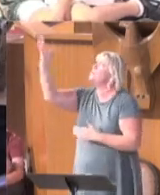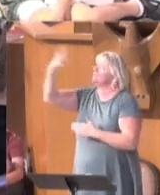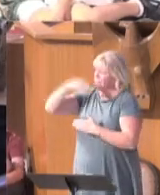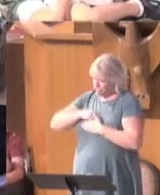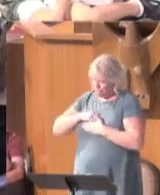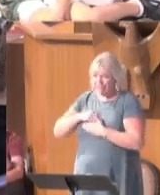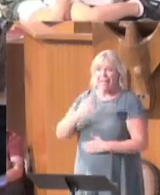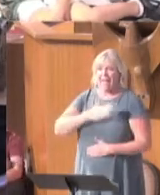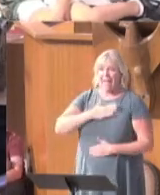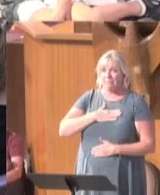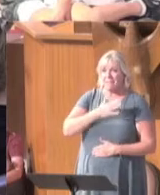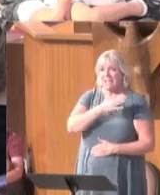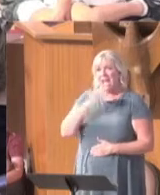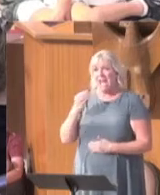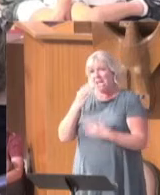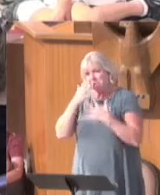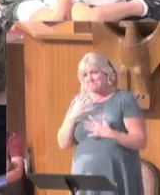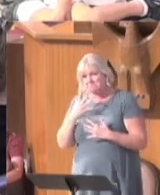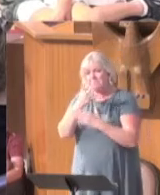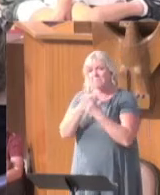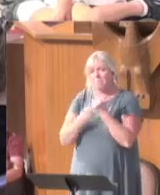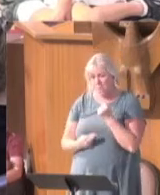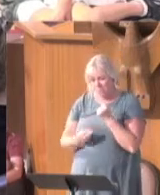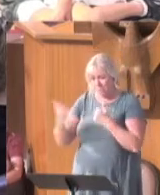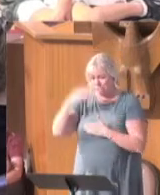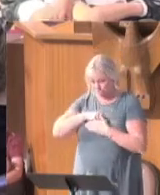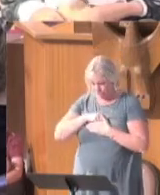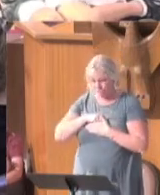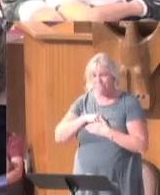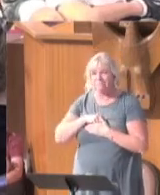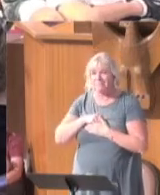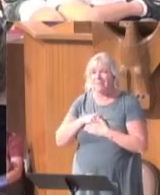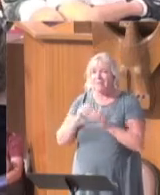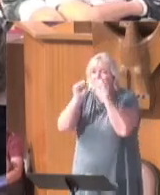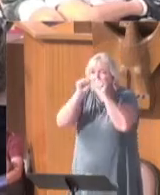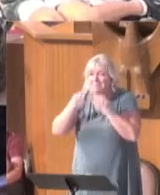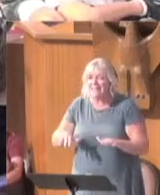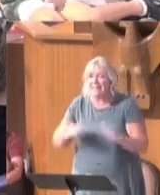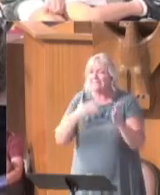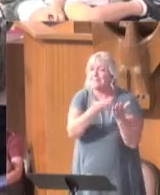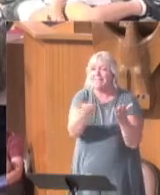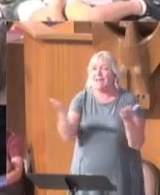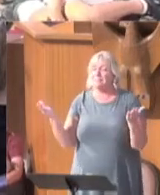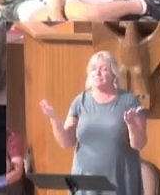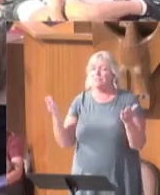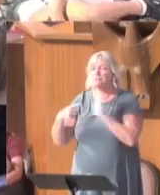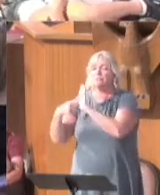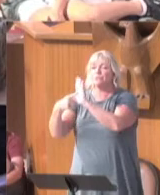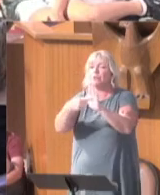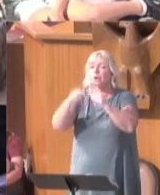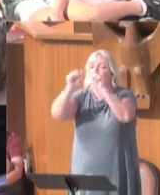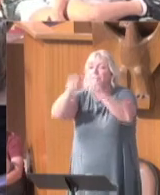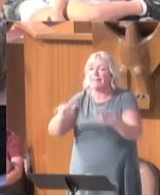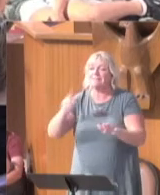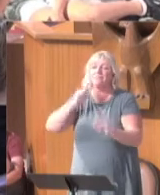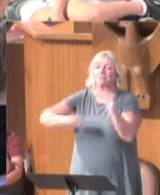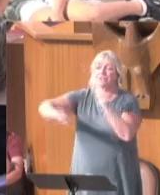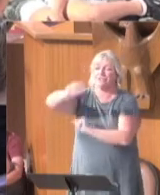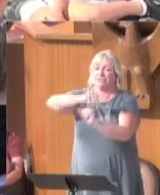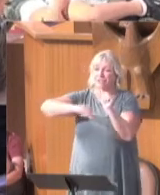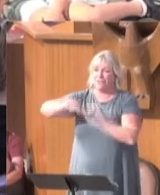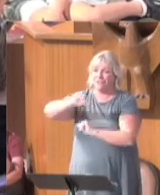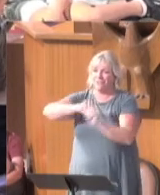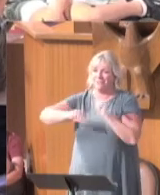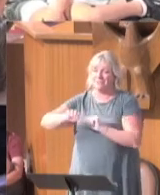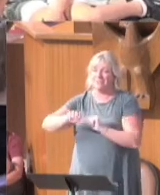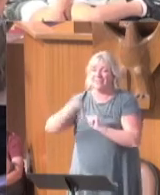happy times and in hard times. May they be blessed to be a blessing to one another as we